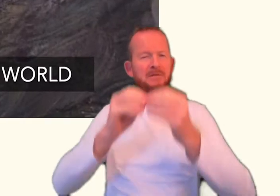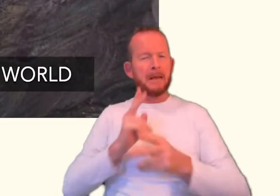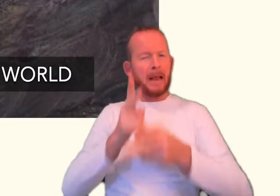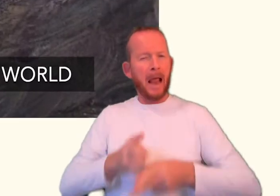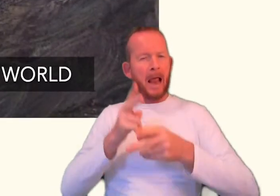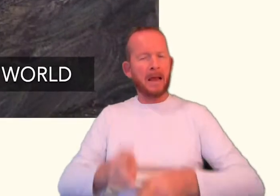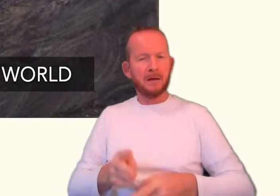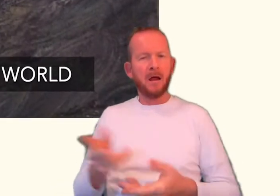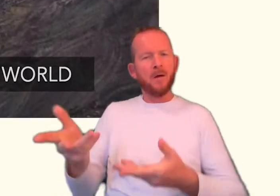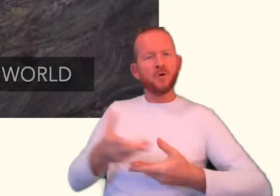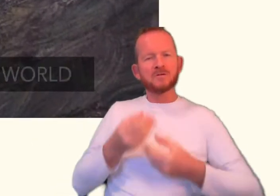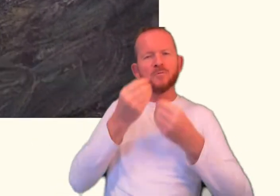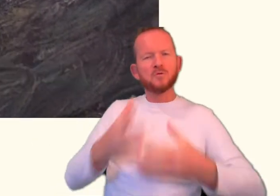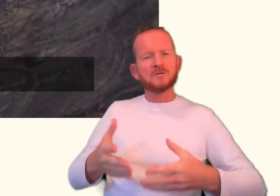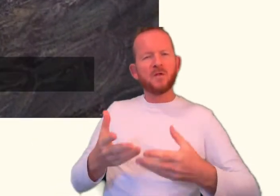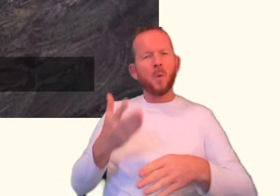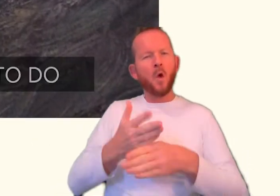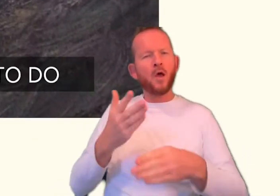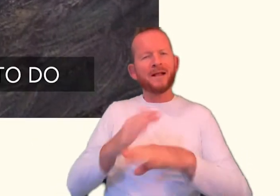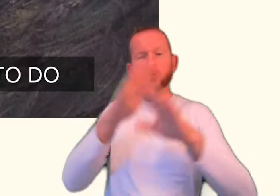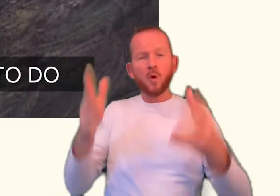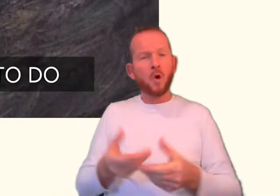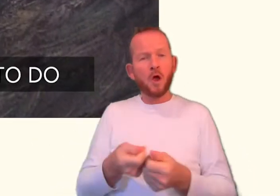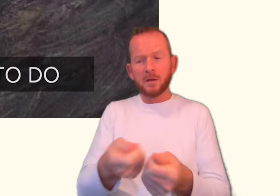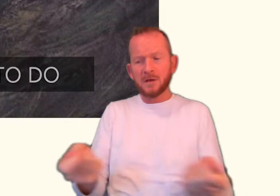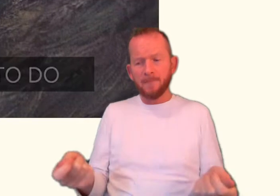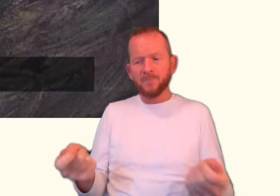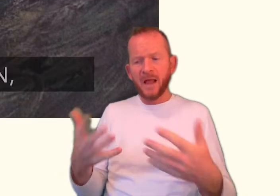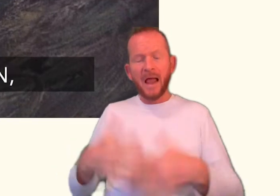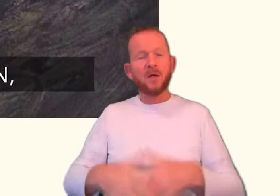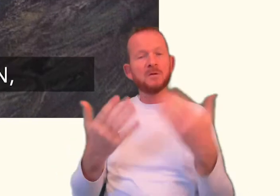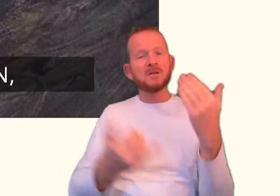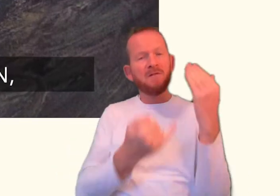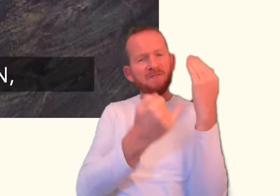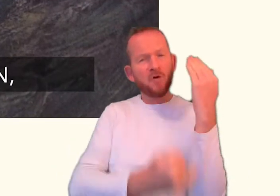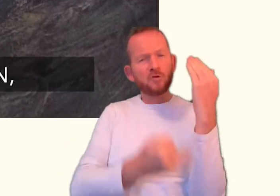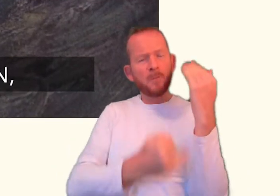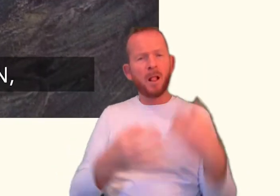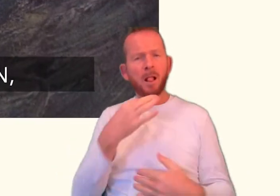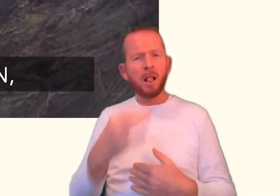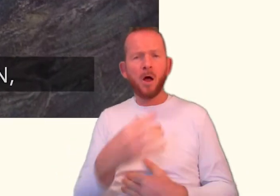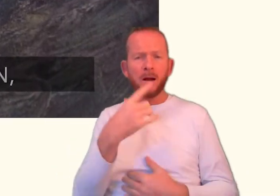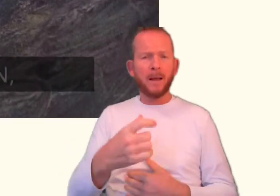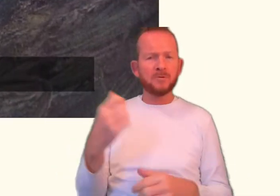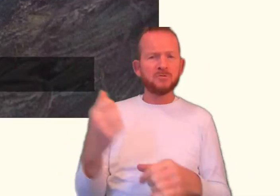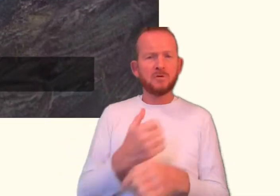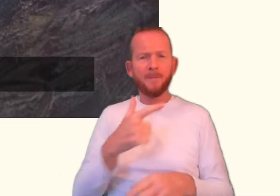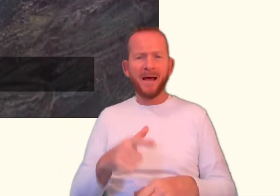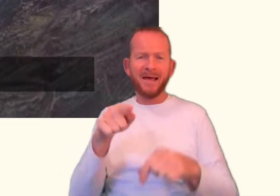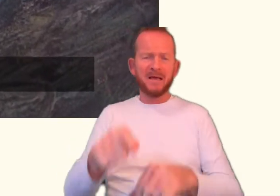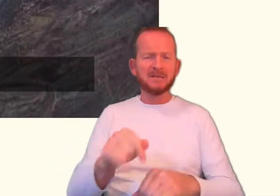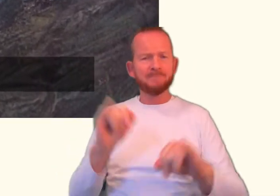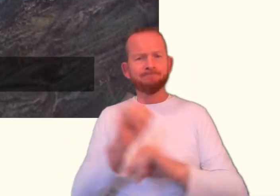beautiful work into the world. He was so vulnerable, he was unable to do anything about his dire situation.